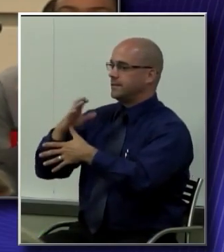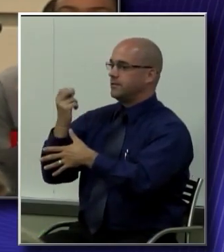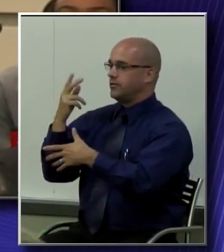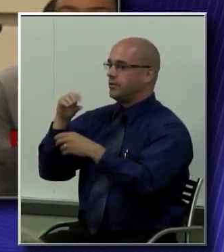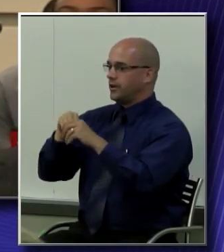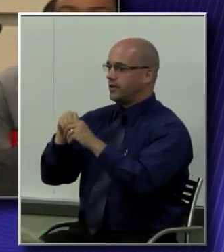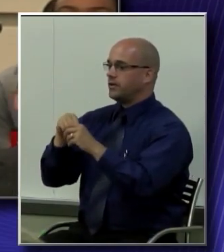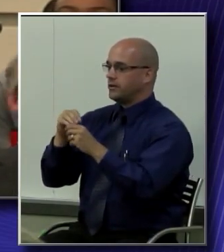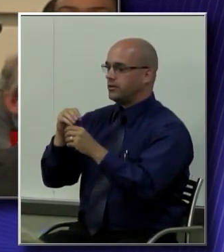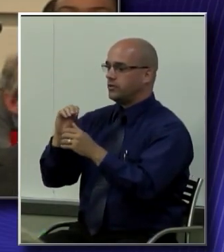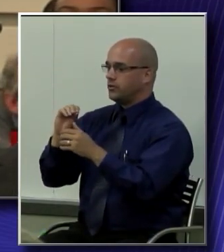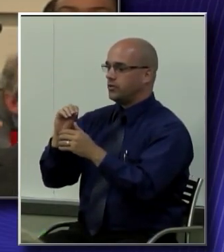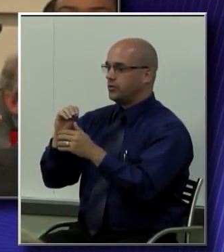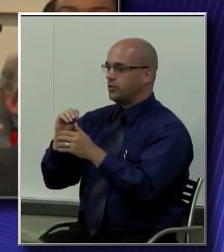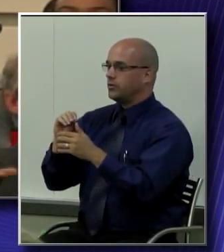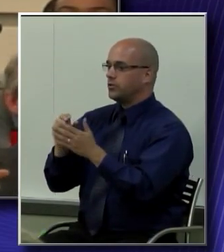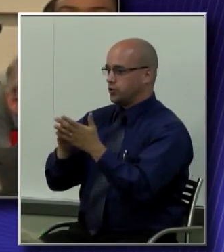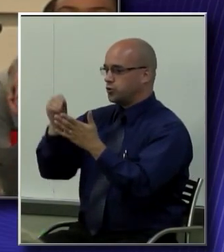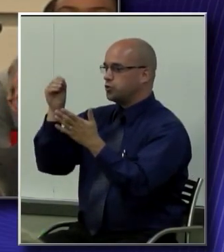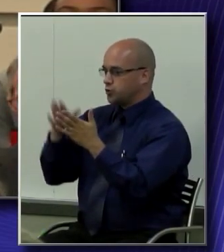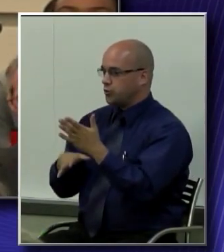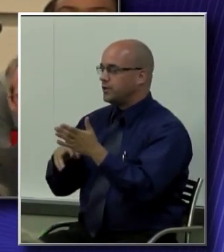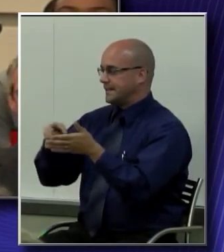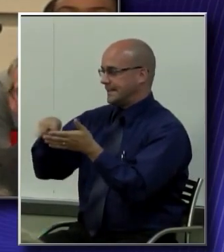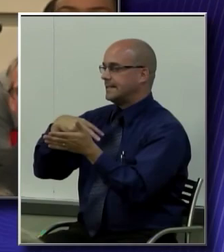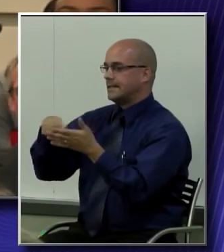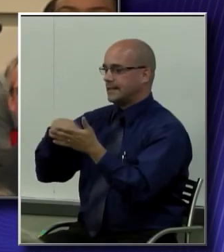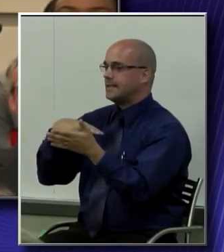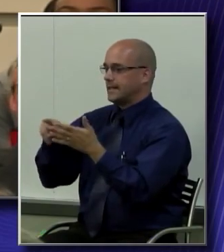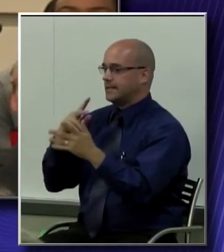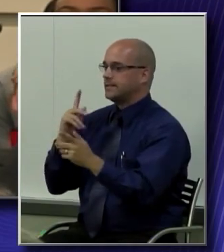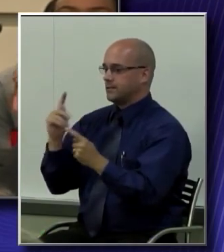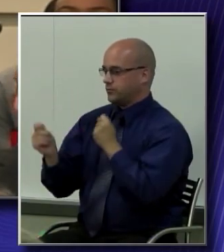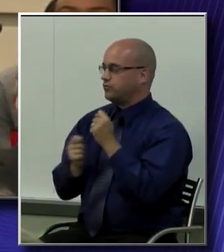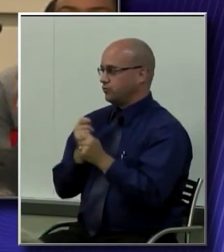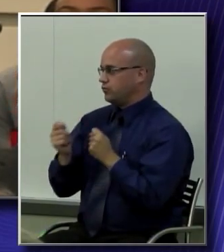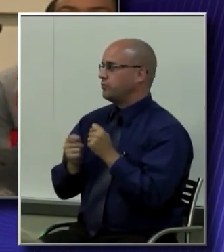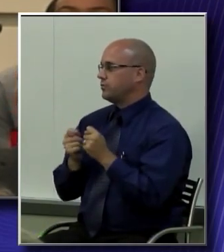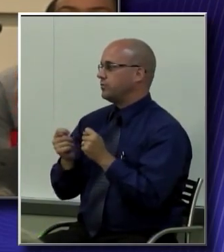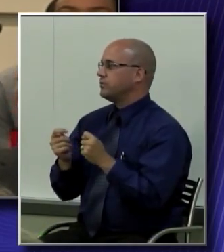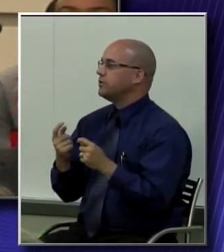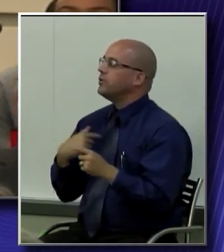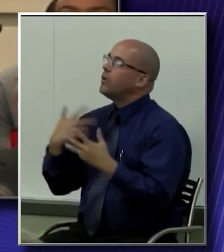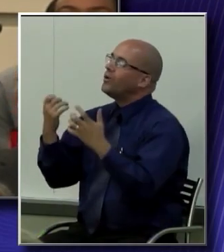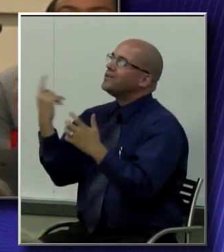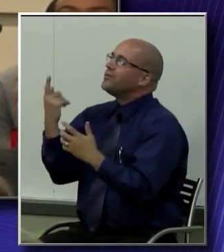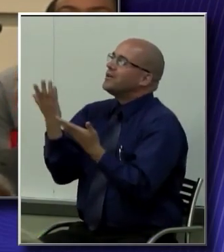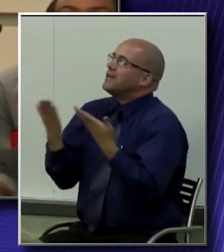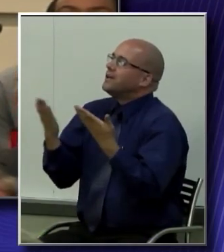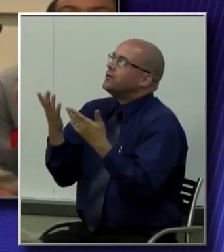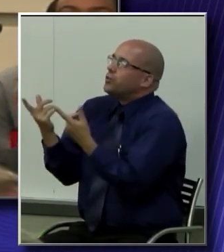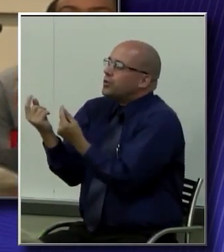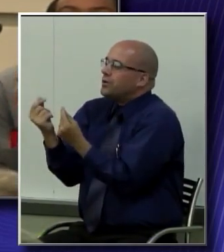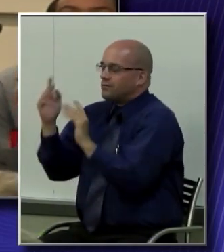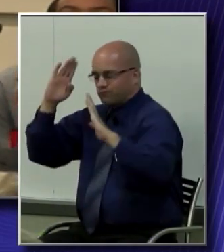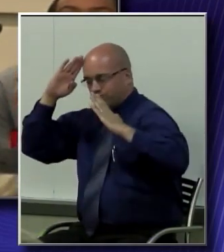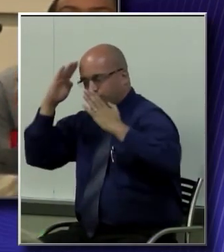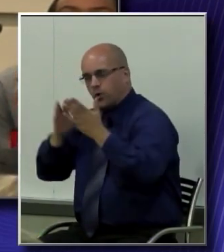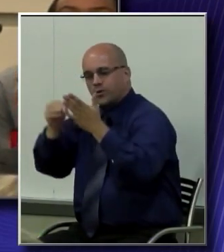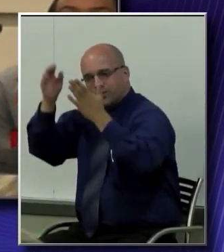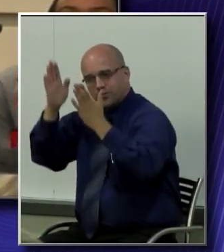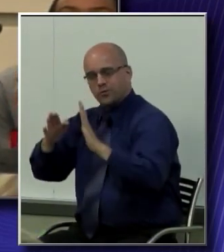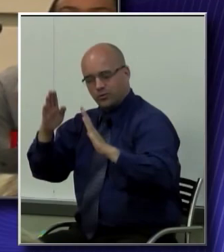University. I want somebody that's here and cares about the students. Somebody that is for the